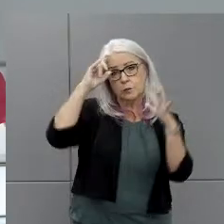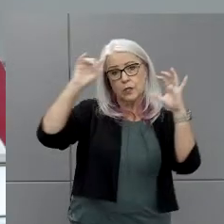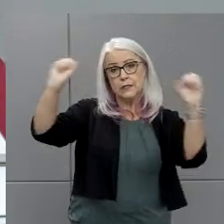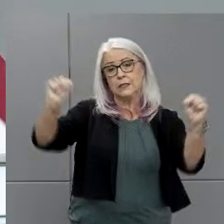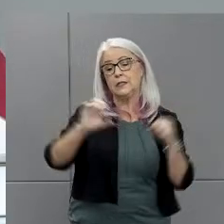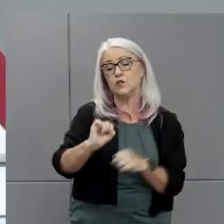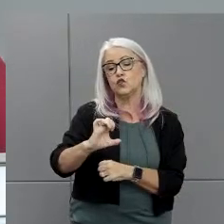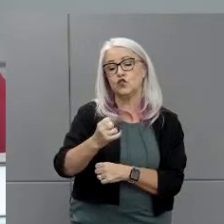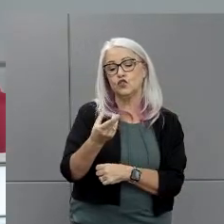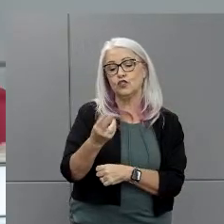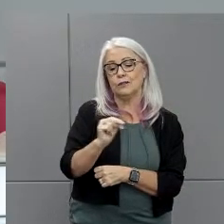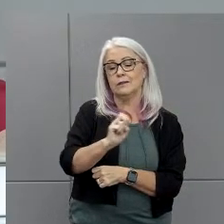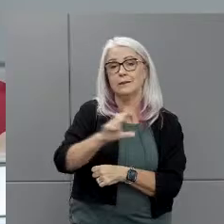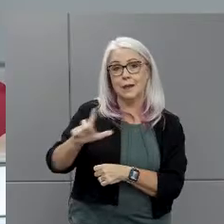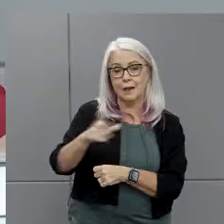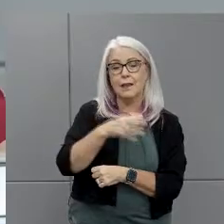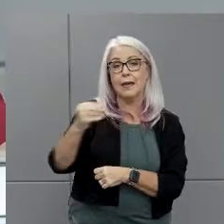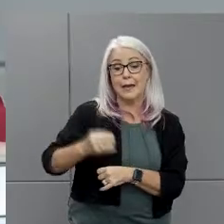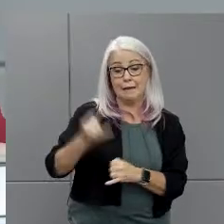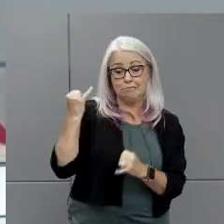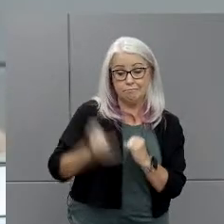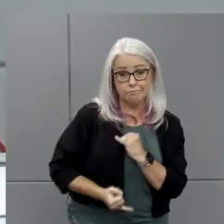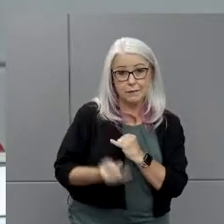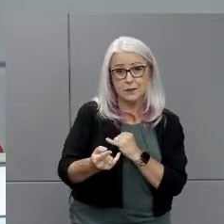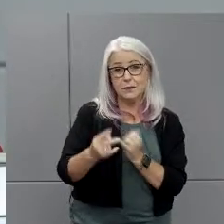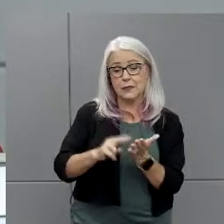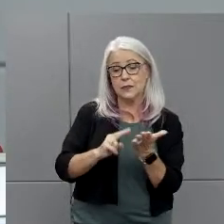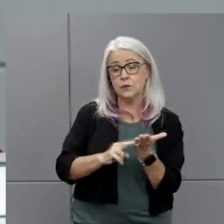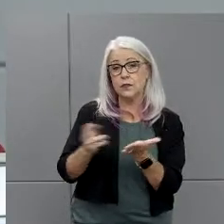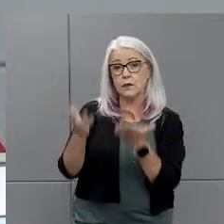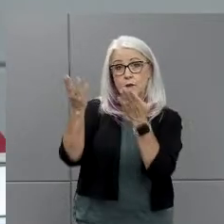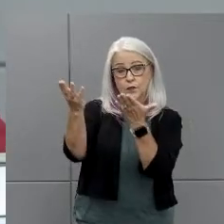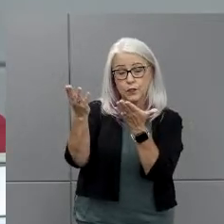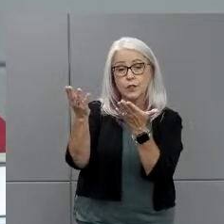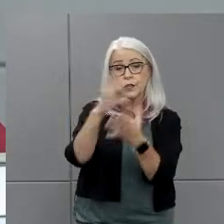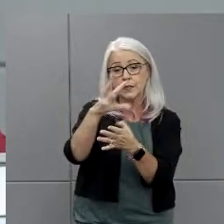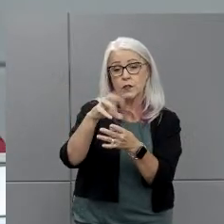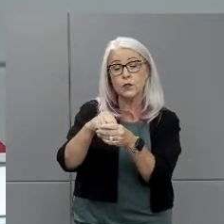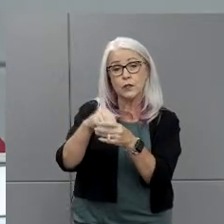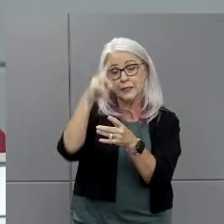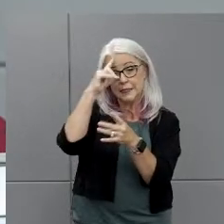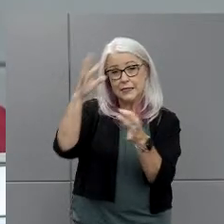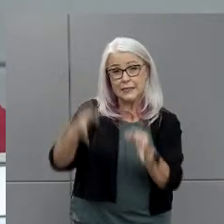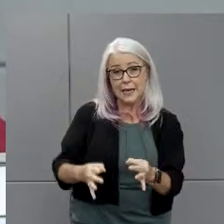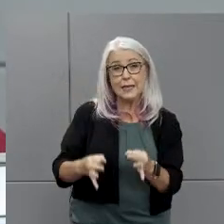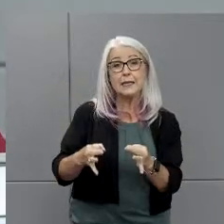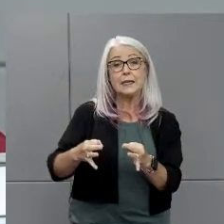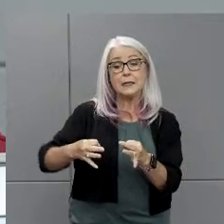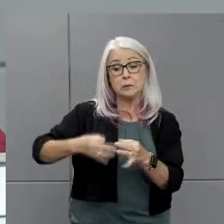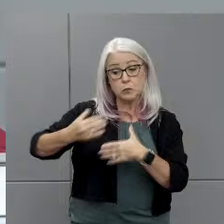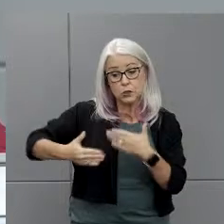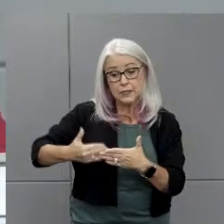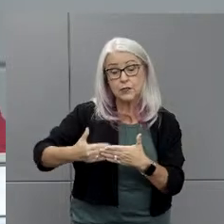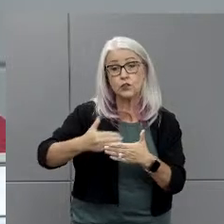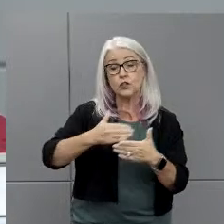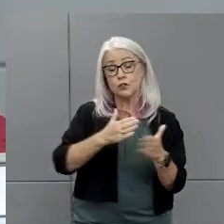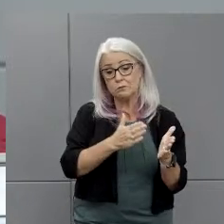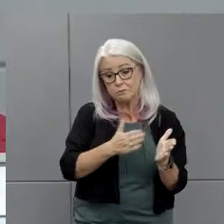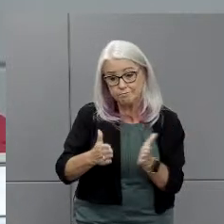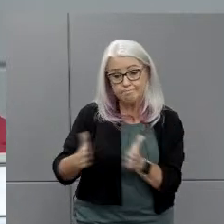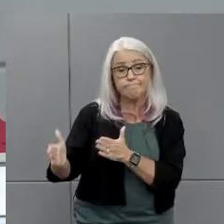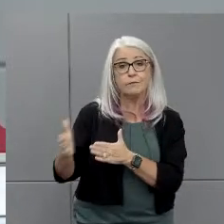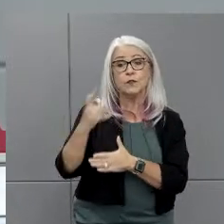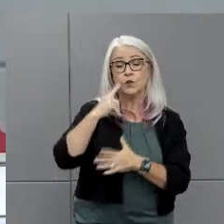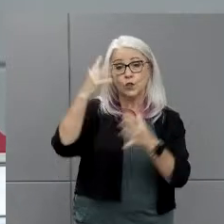Snell and finalization of contract offer, including determination of procedure process